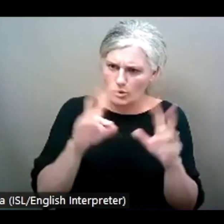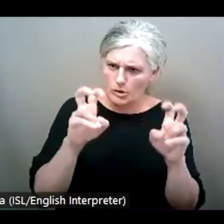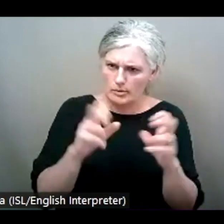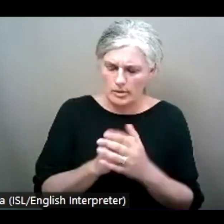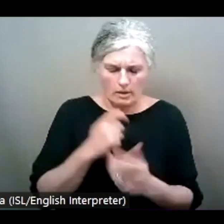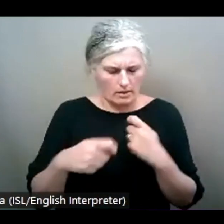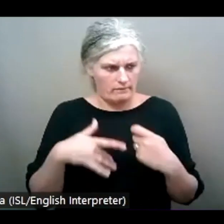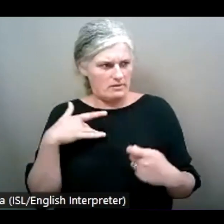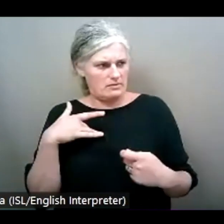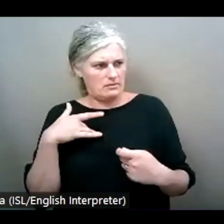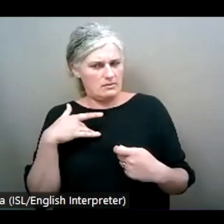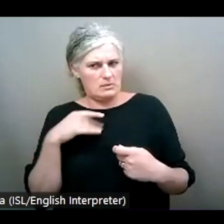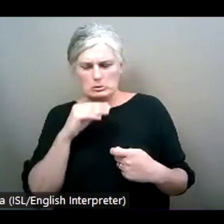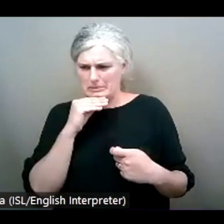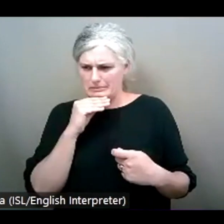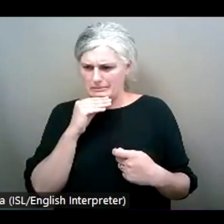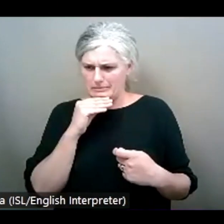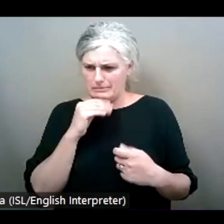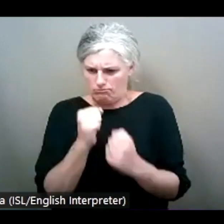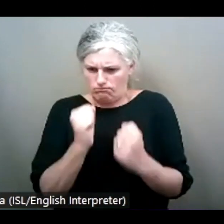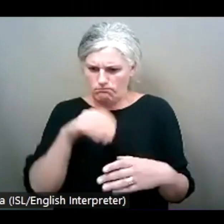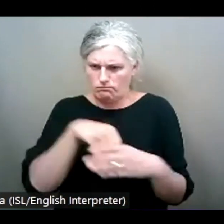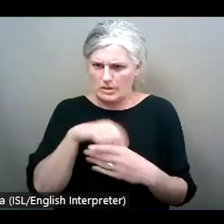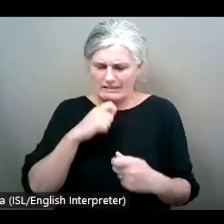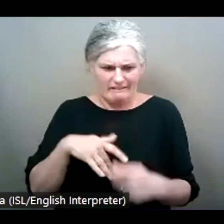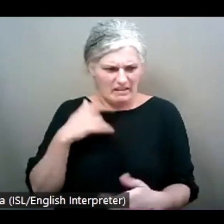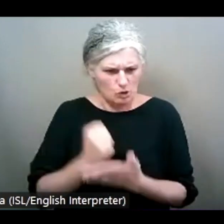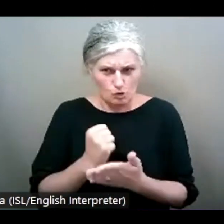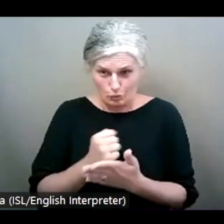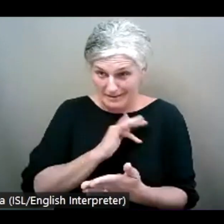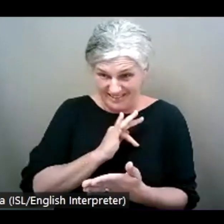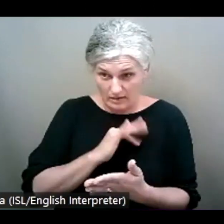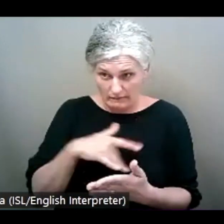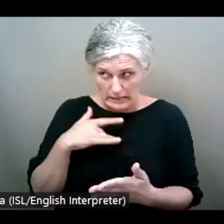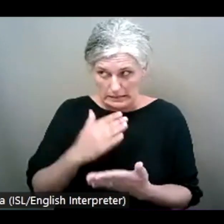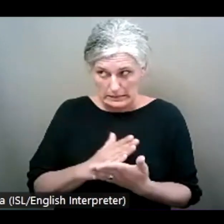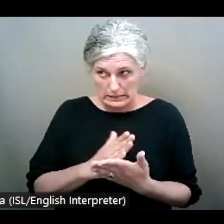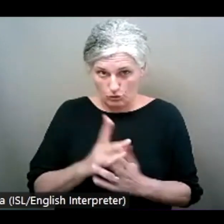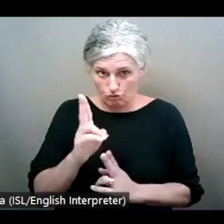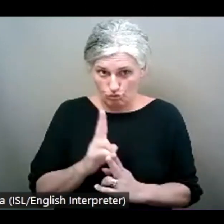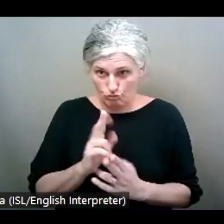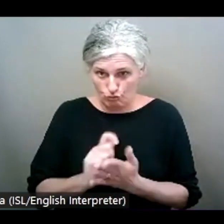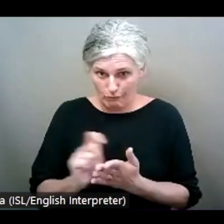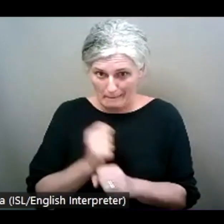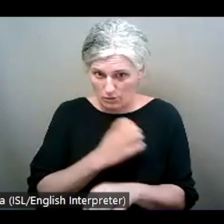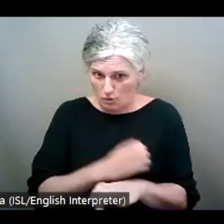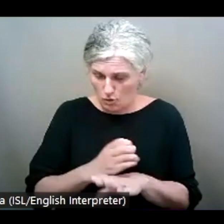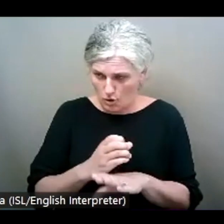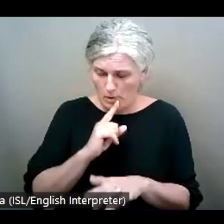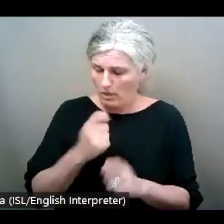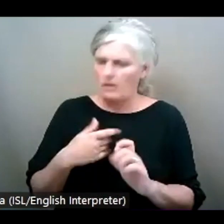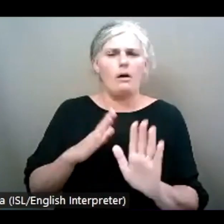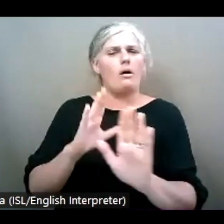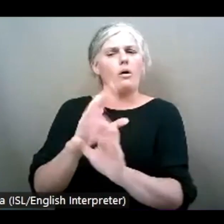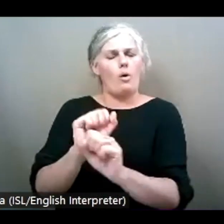hesitation sometimes when you're a student and even academic telling you, established academic telling you that, you're doing it wrong. And I'm like, no, hold on now, fuck this. I